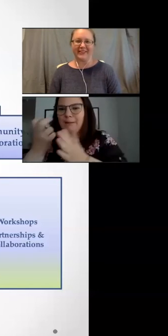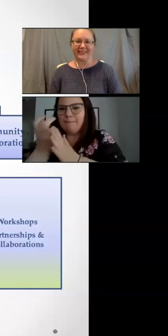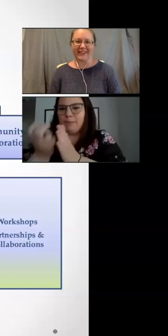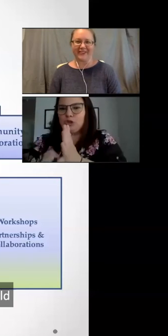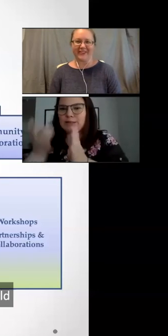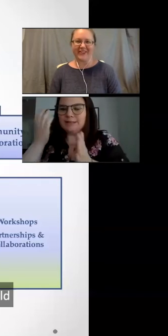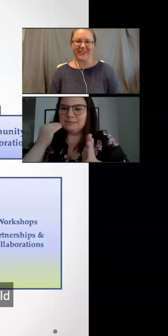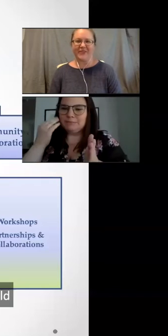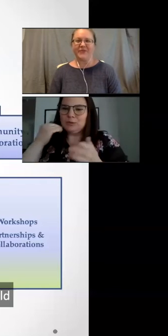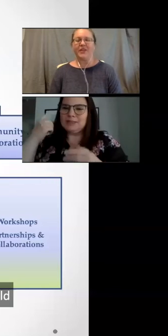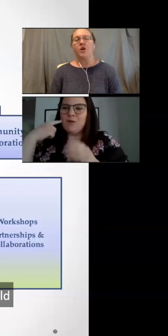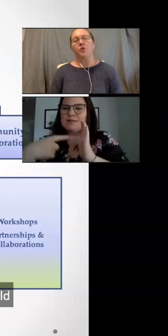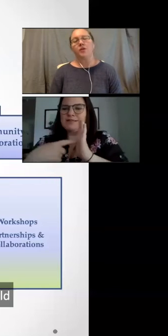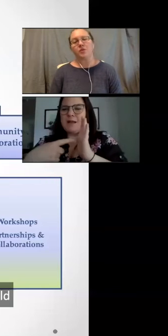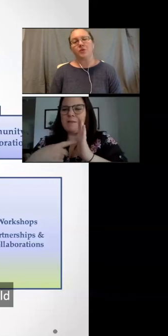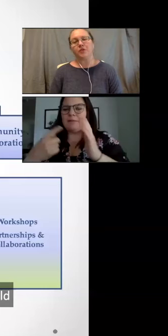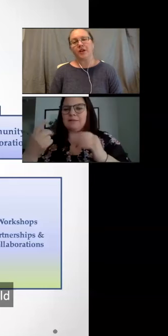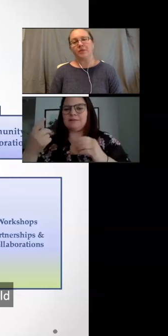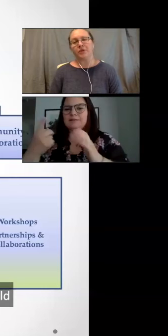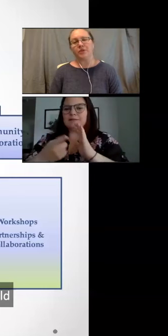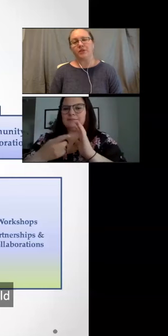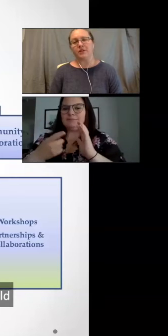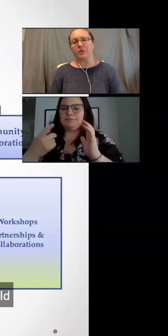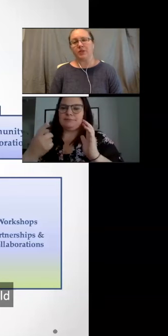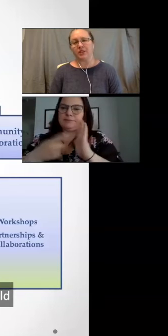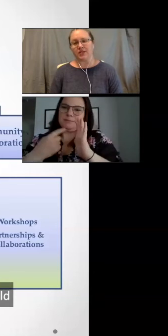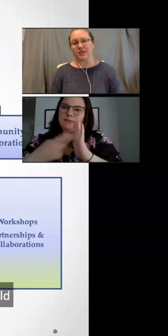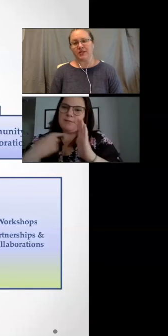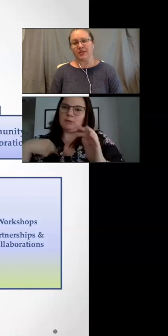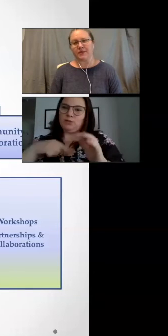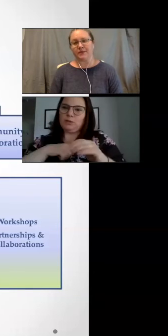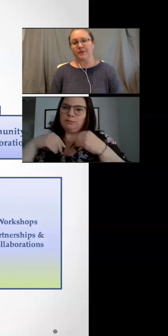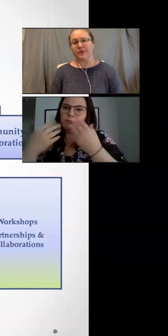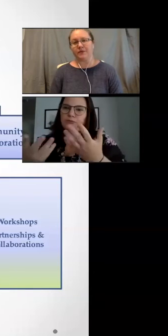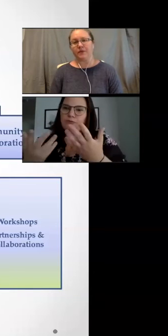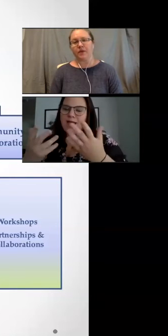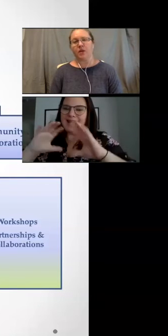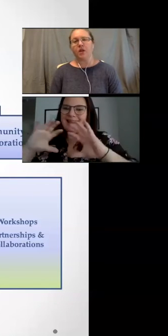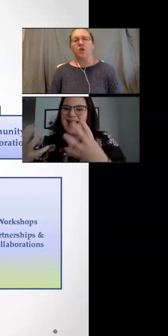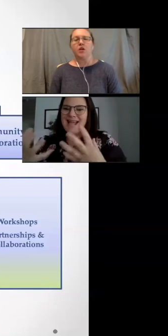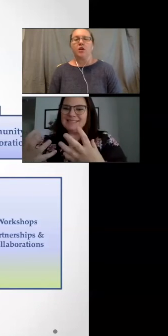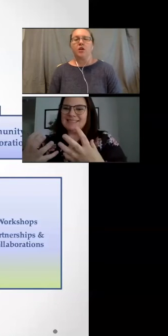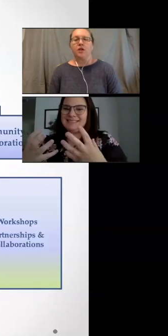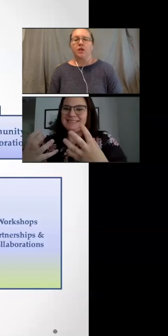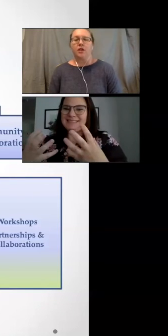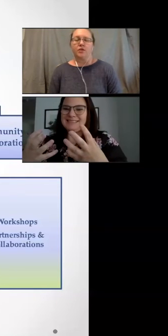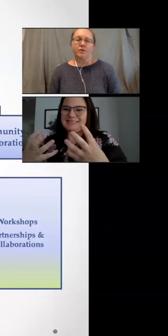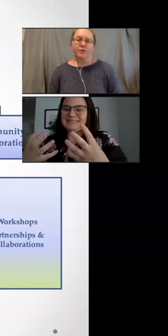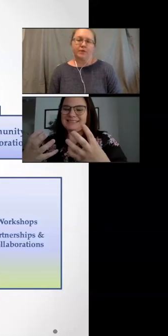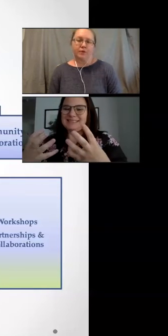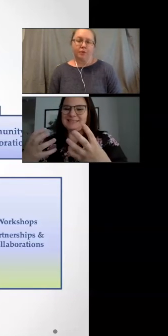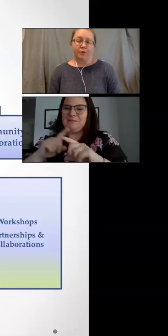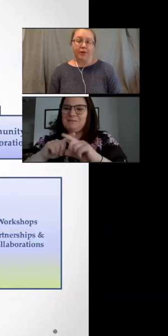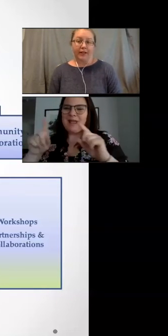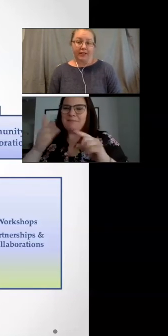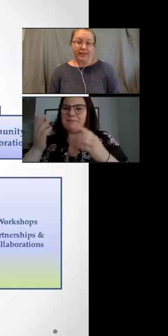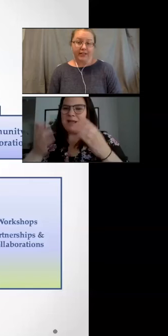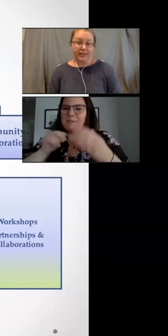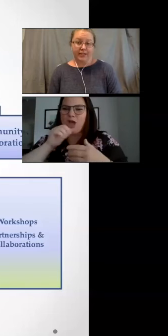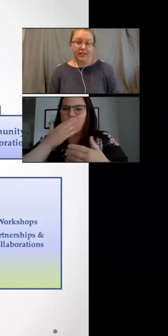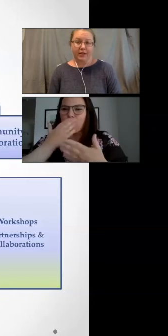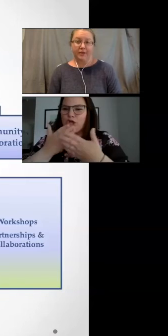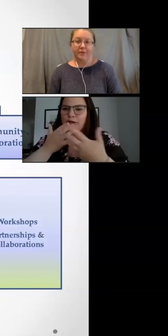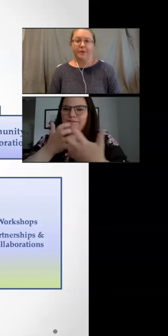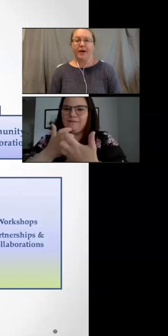person in their life. We also provide immersive experiences. So sometimes we will provide